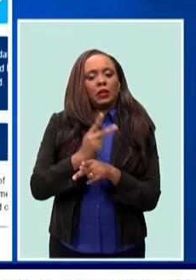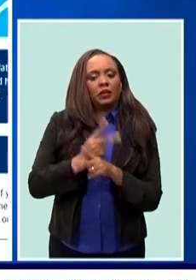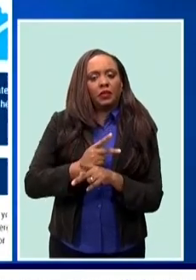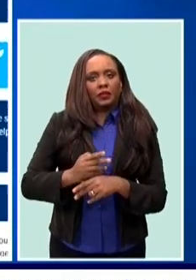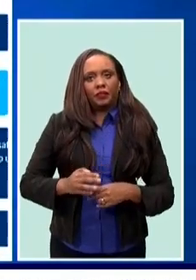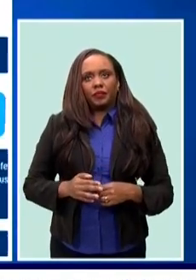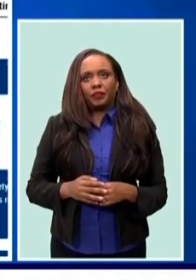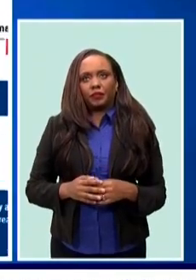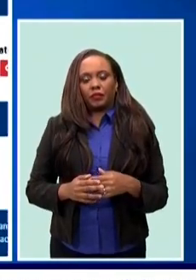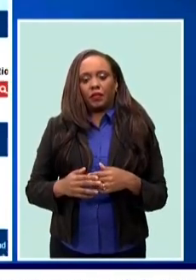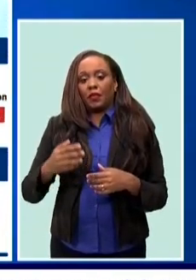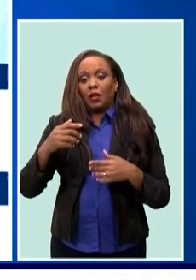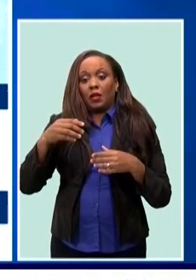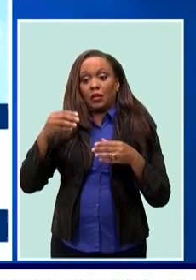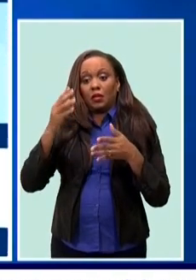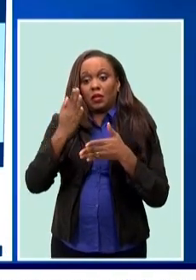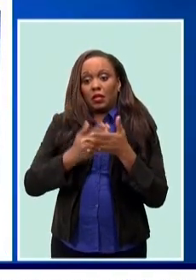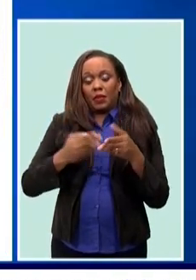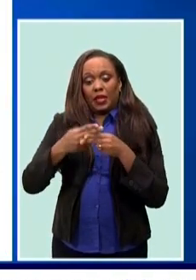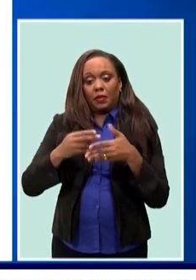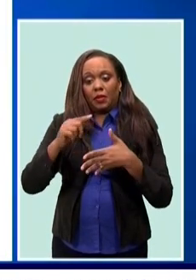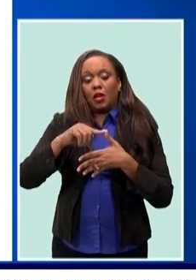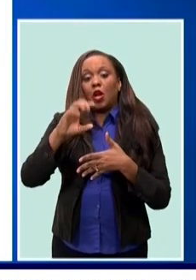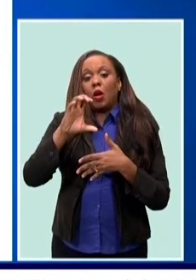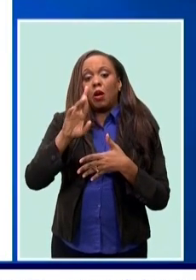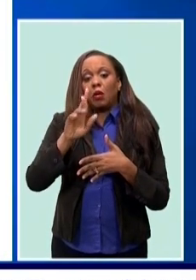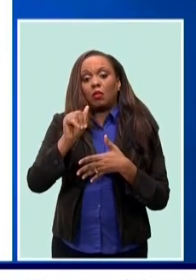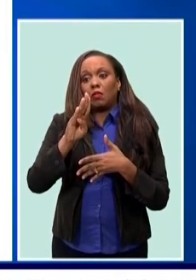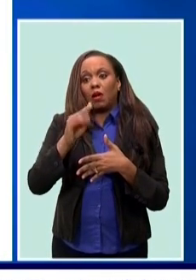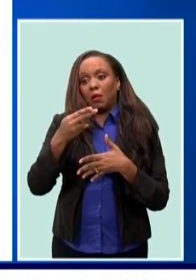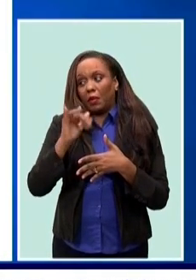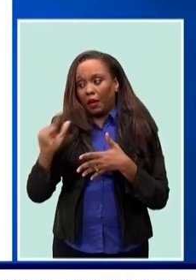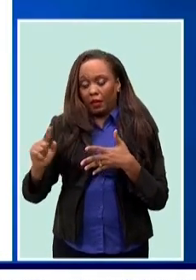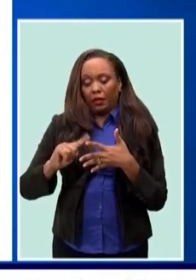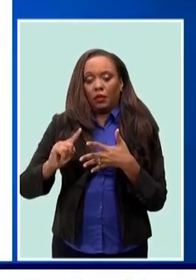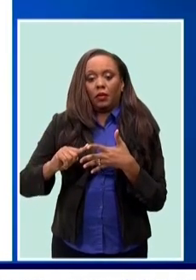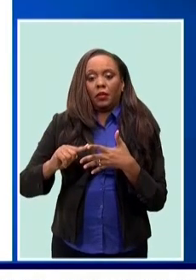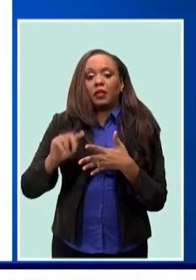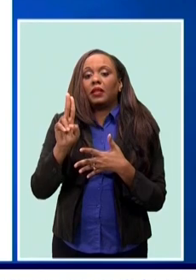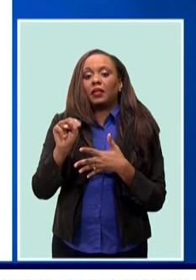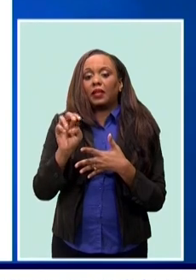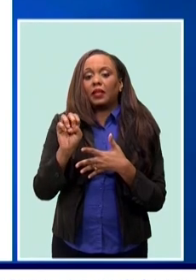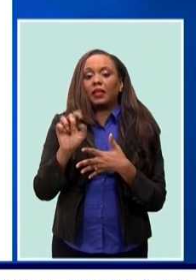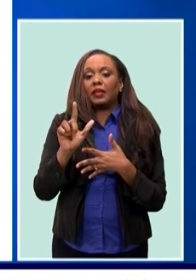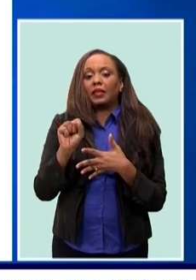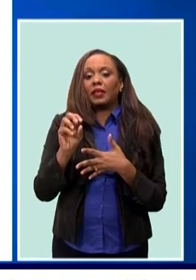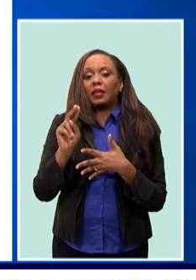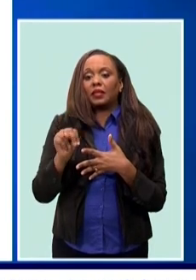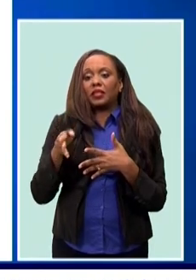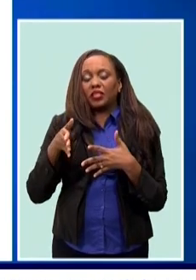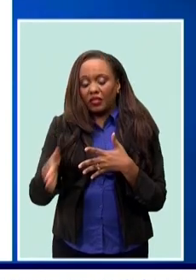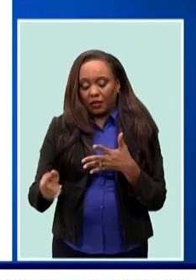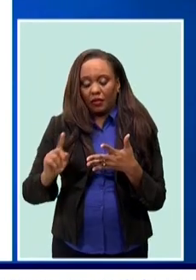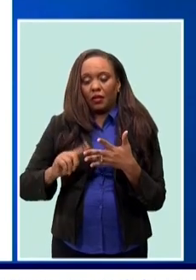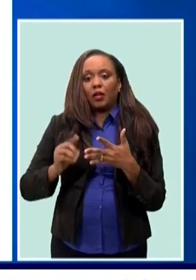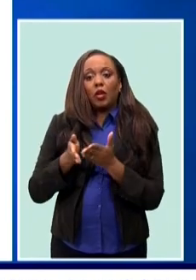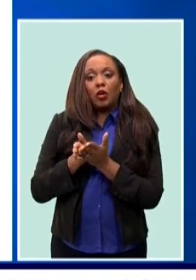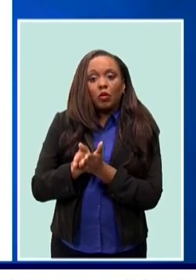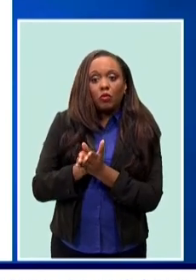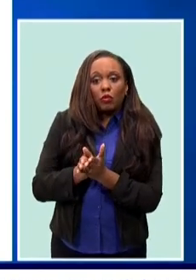St. Lucie, the Ivy in St. Michael, Nelson and Wellington Street in Bridgetown at night, as well as night cruises on the Jolly Roger